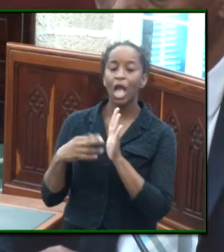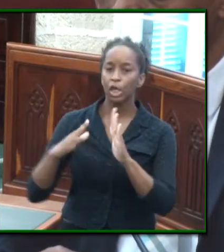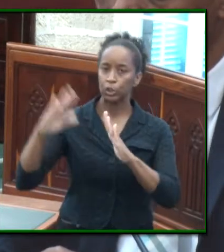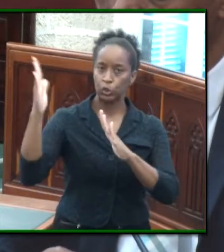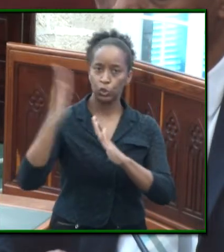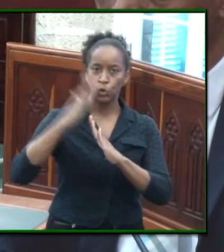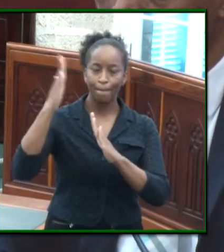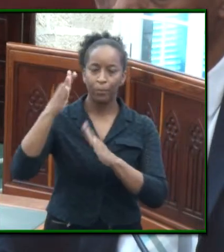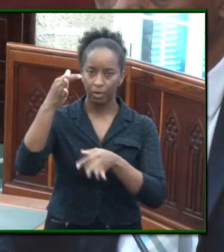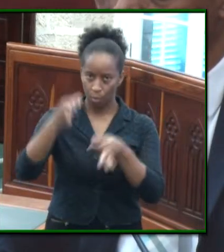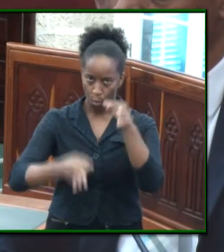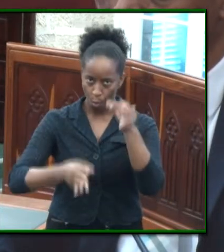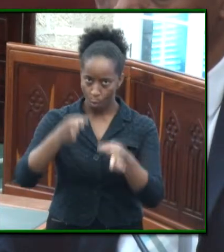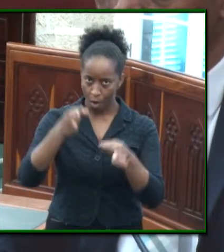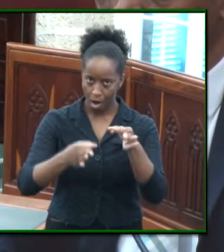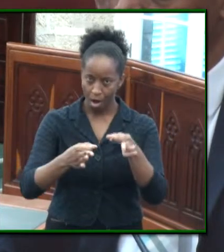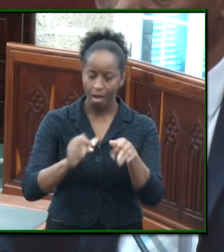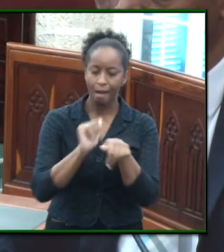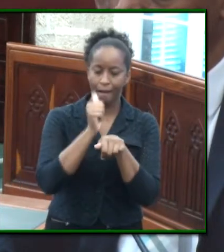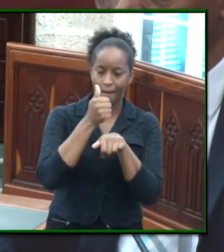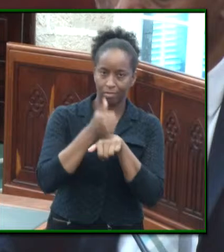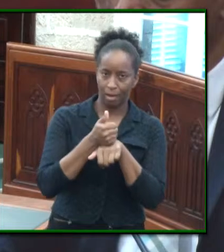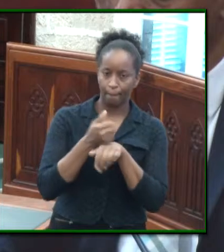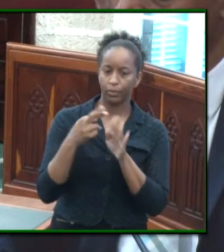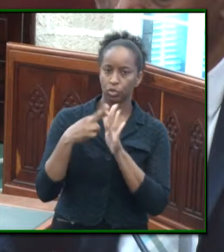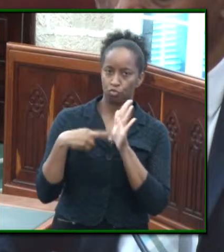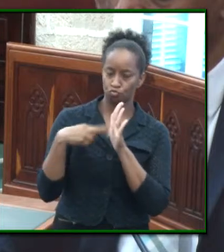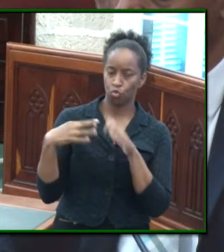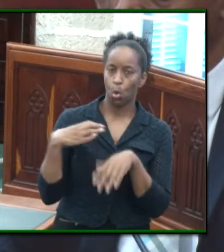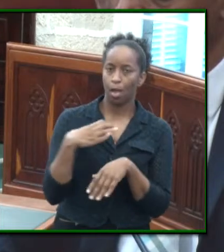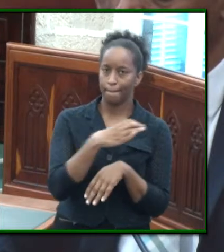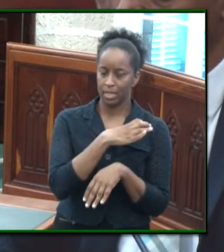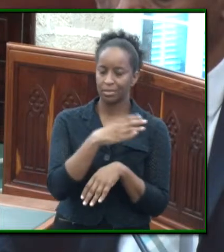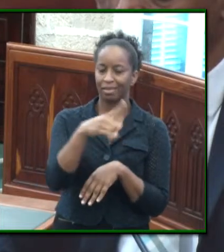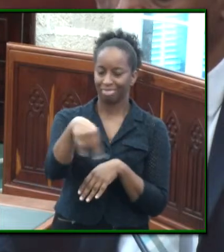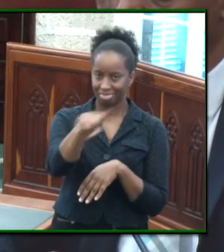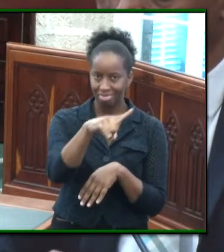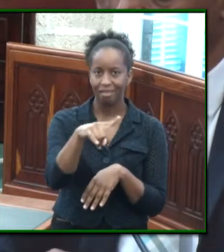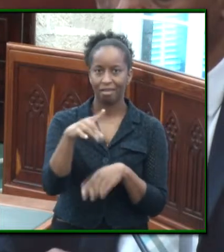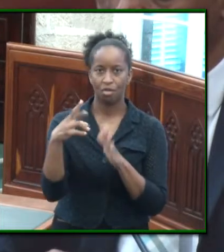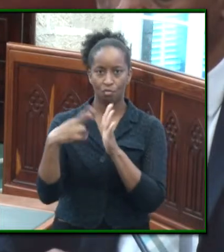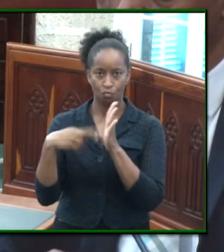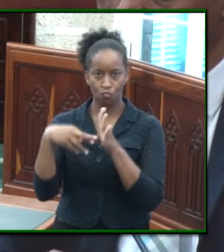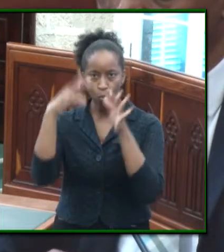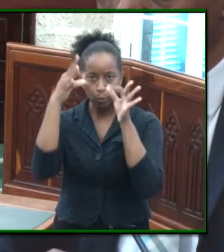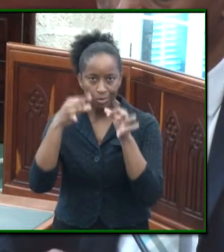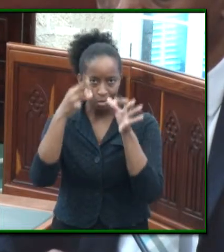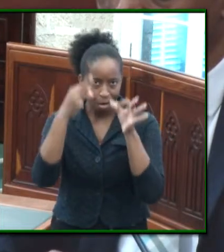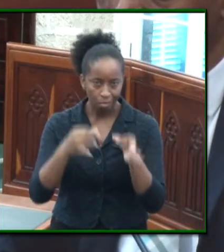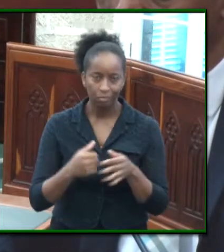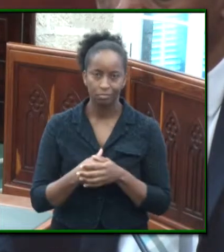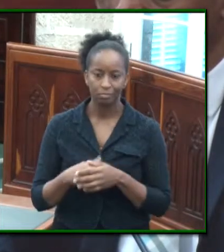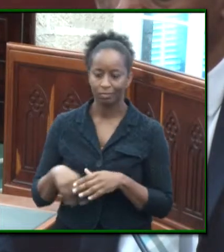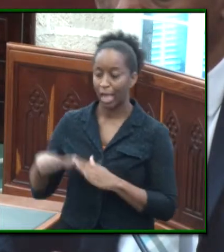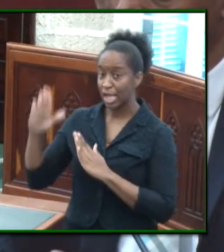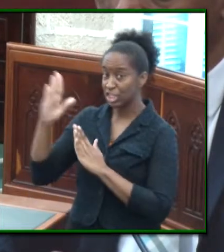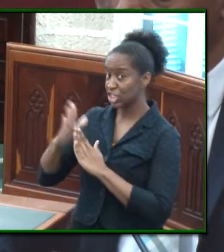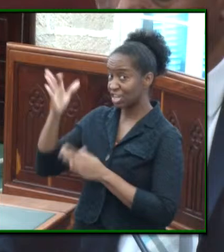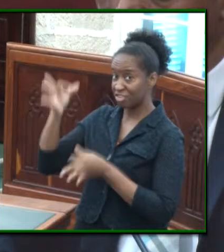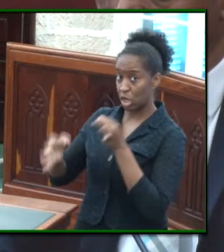So, and I have no control over the Chief Justice, how they work.